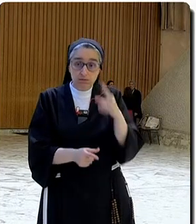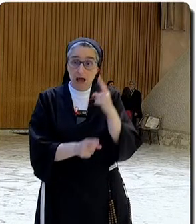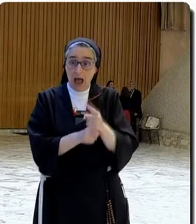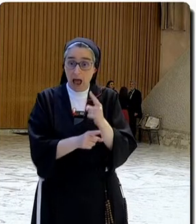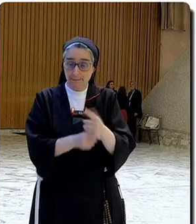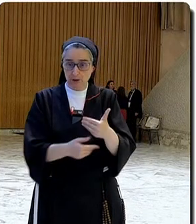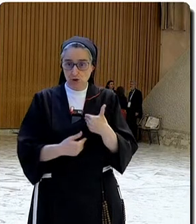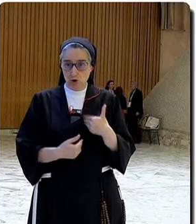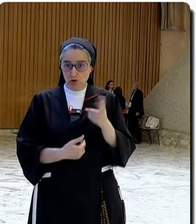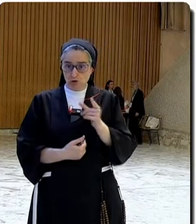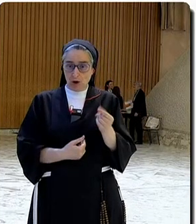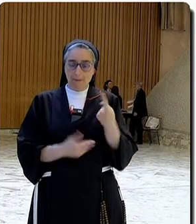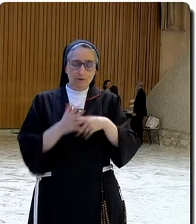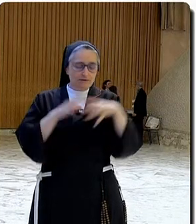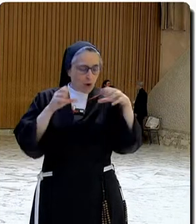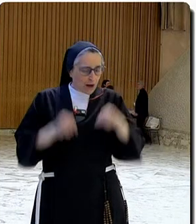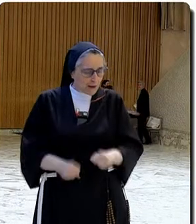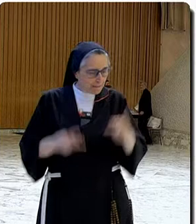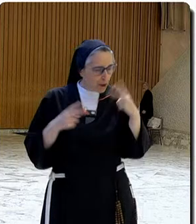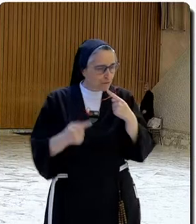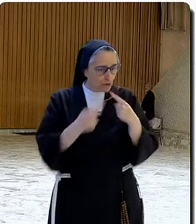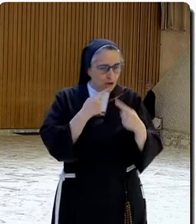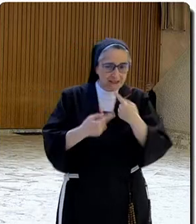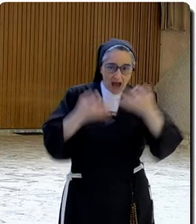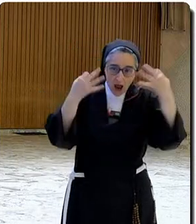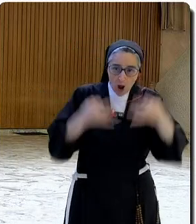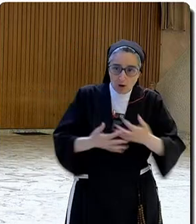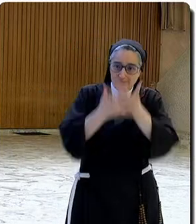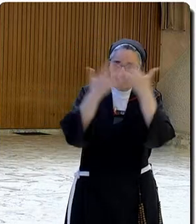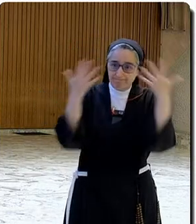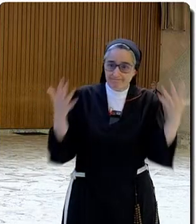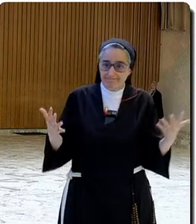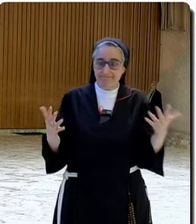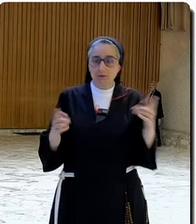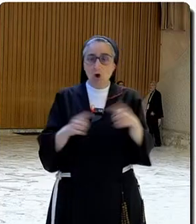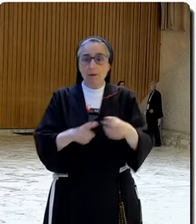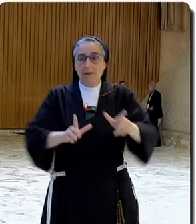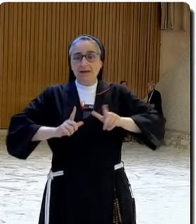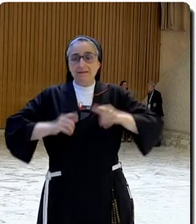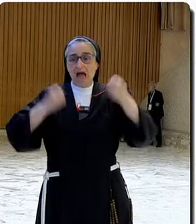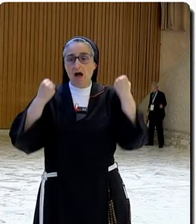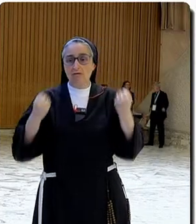to engage in meaningful dialogue and the strength to serve others.